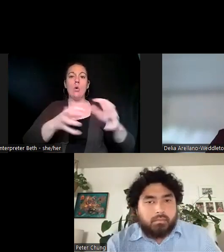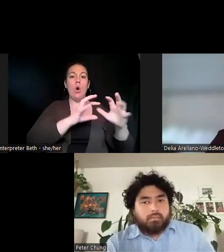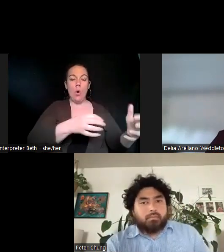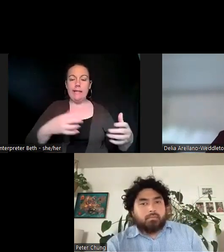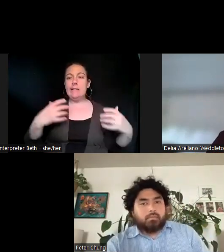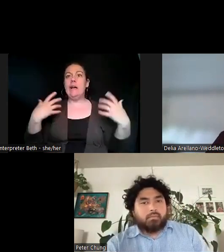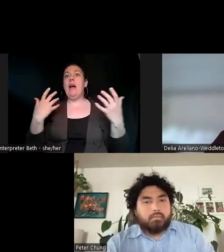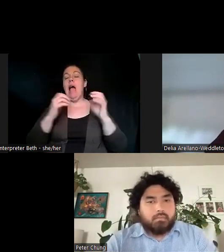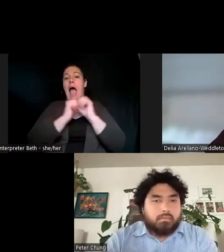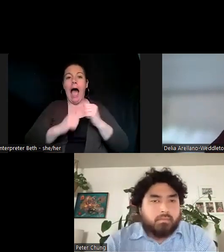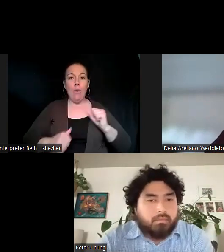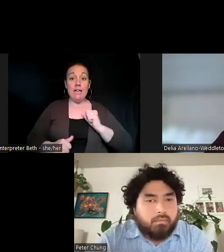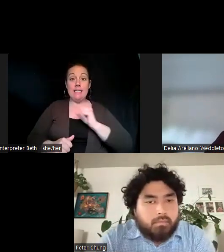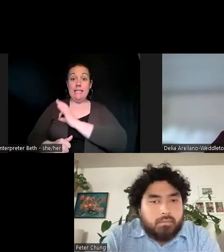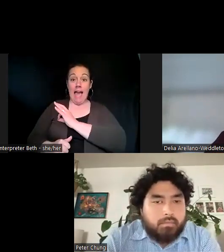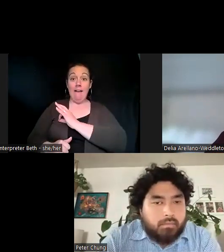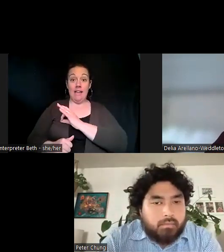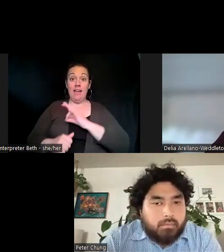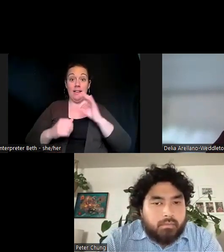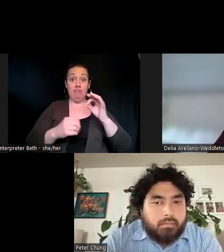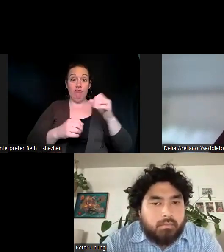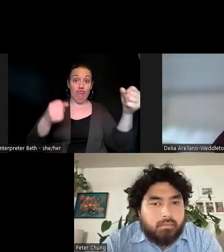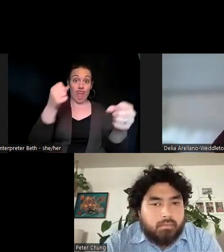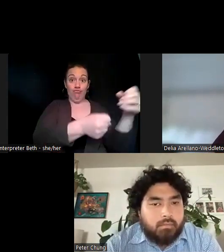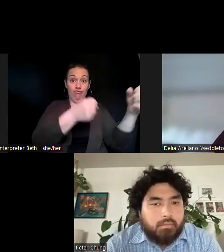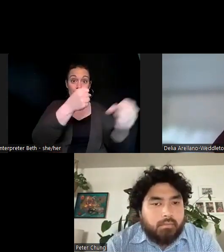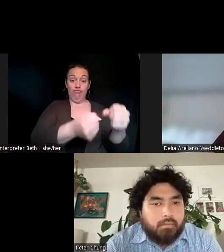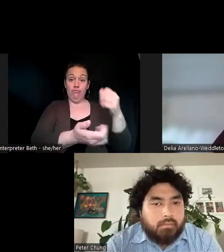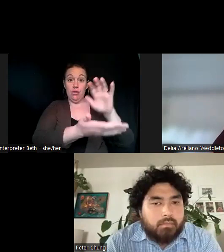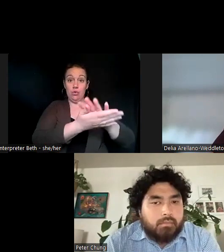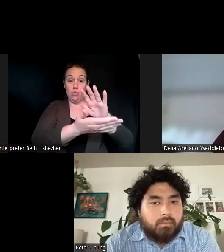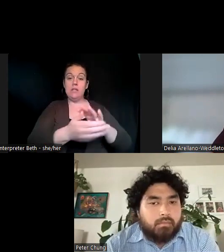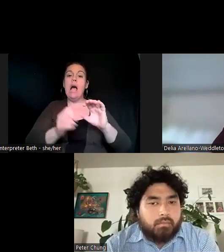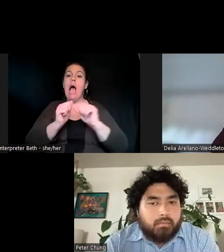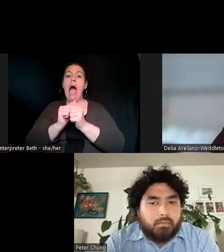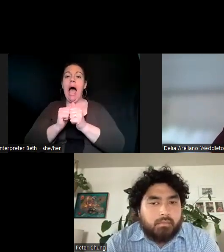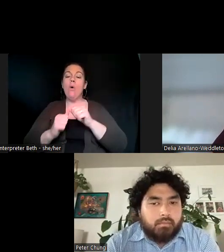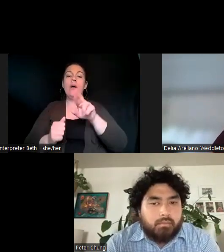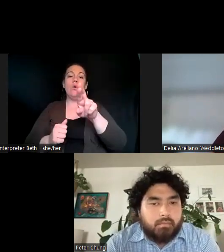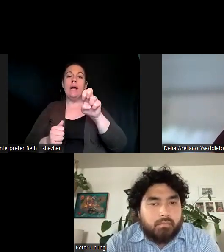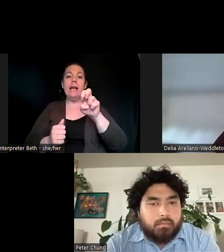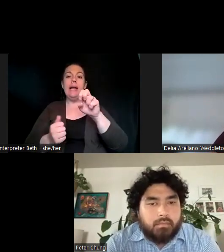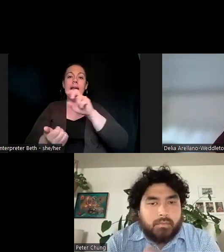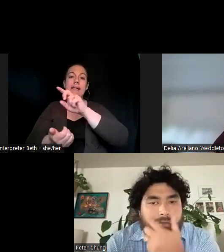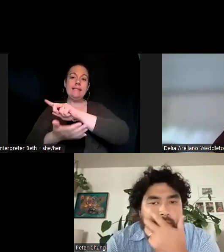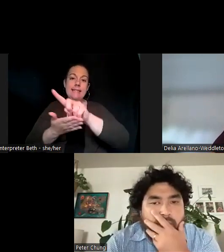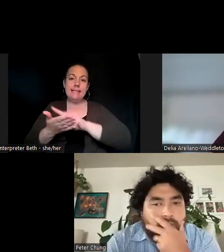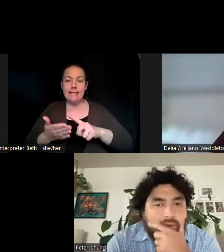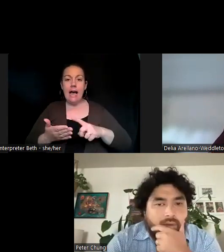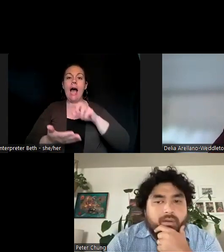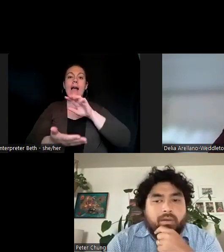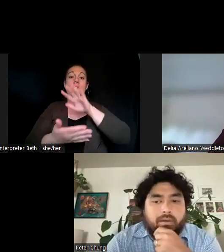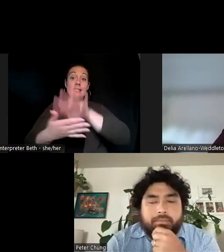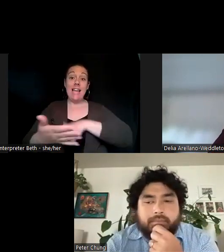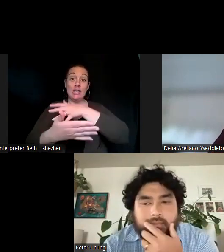we're staffing schools, or it could be sort of like how we're thinking about redesigning the schedule, and all those things are really important and things that schools are